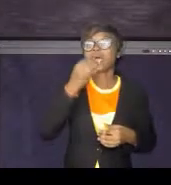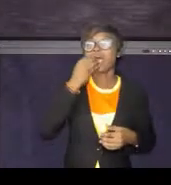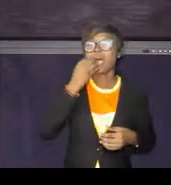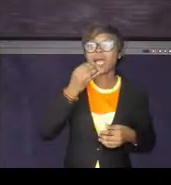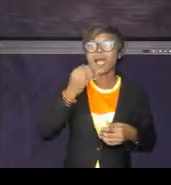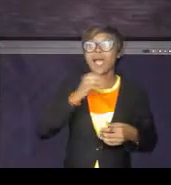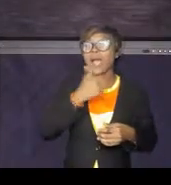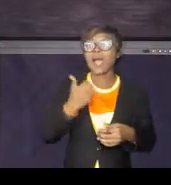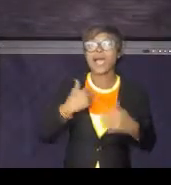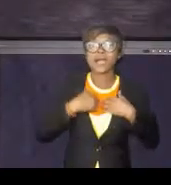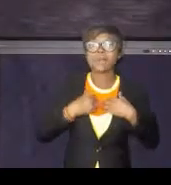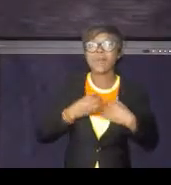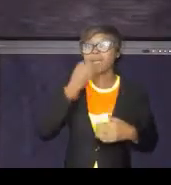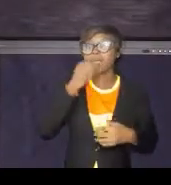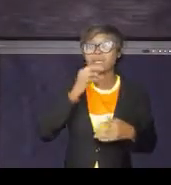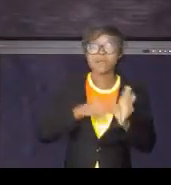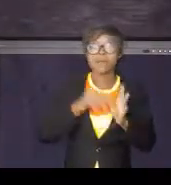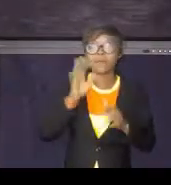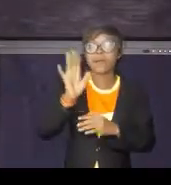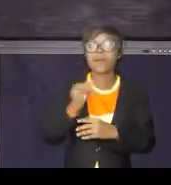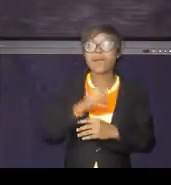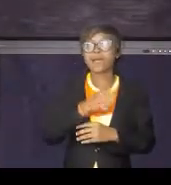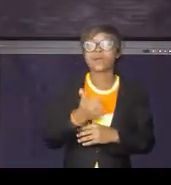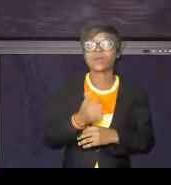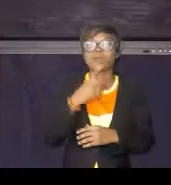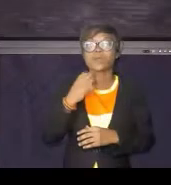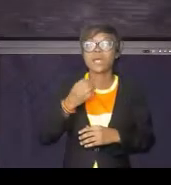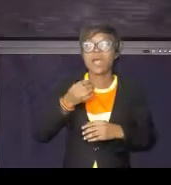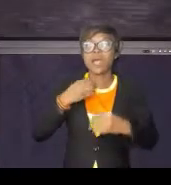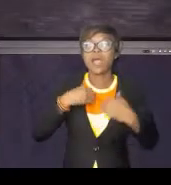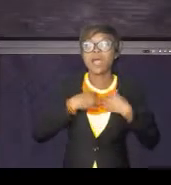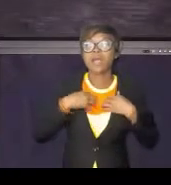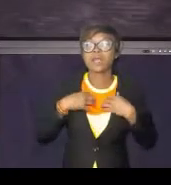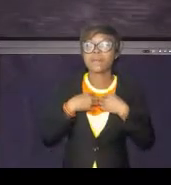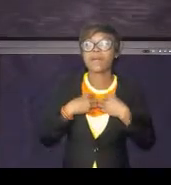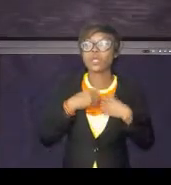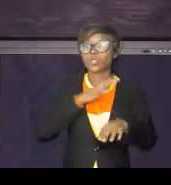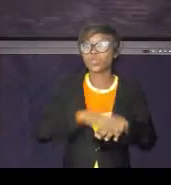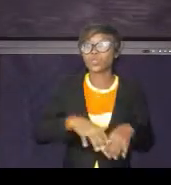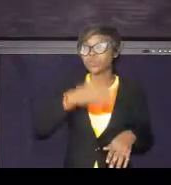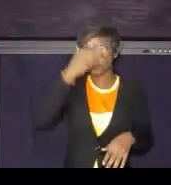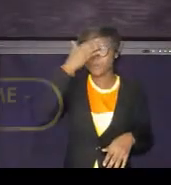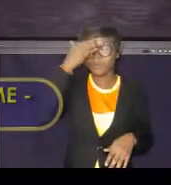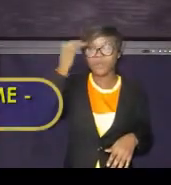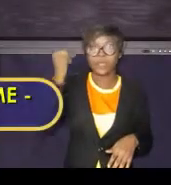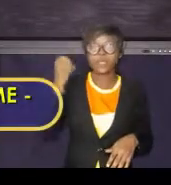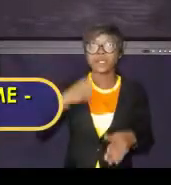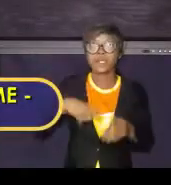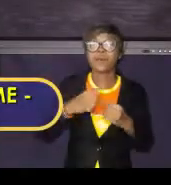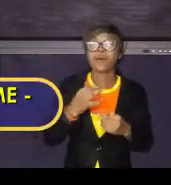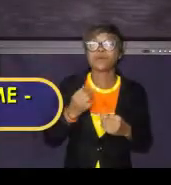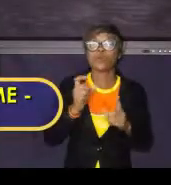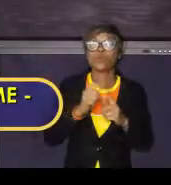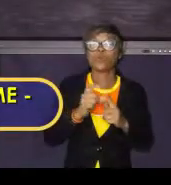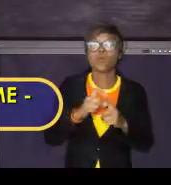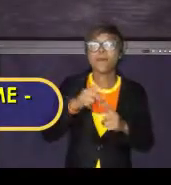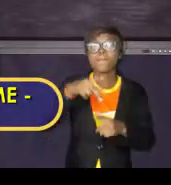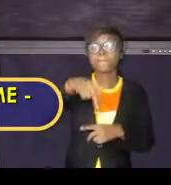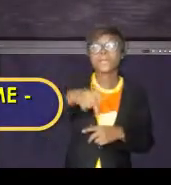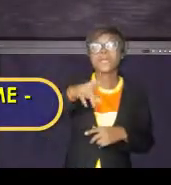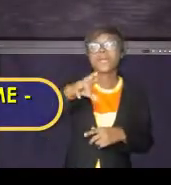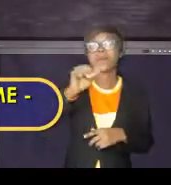Animal eaten by another animal. Don't forget the words are pray and